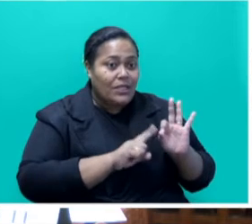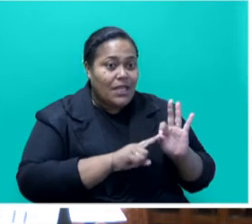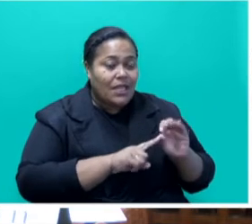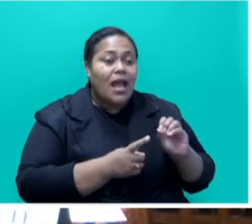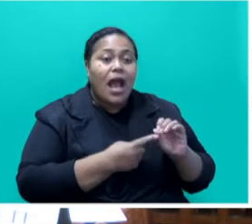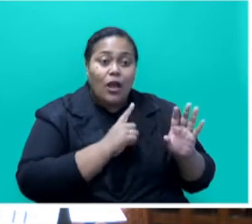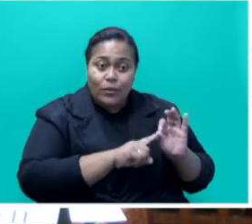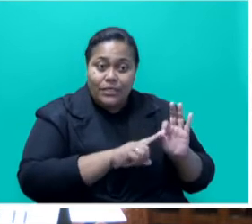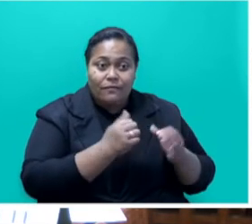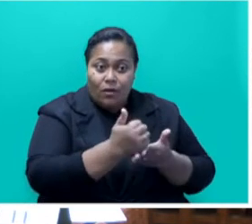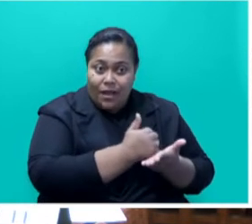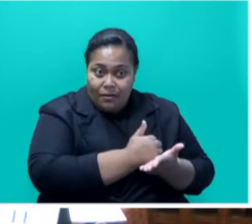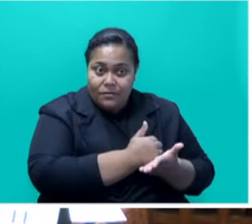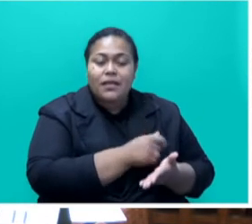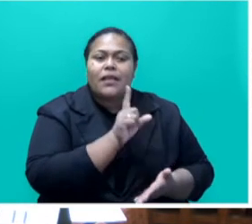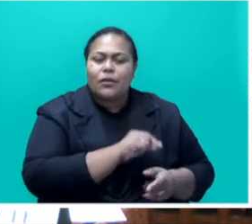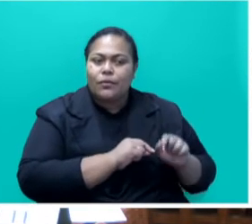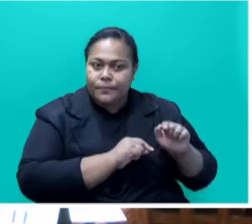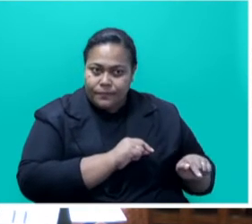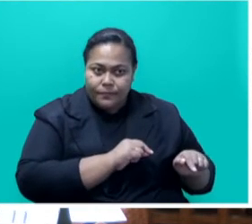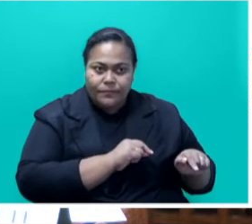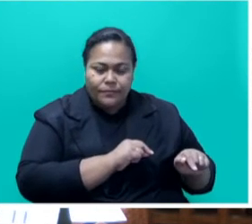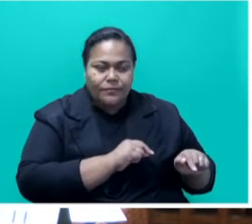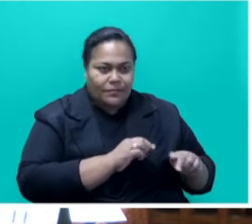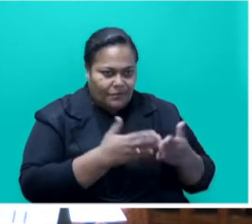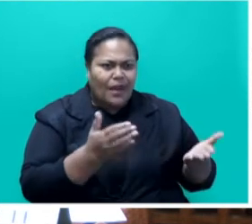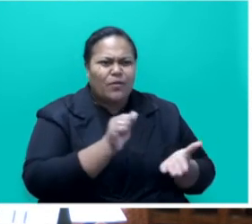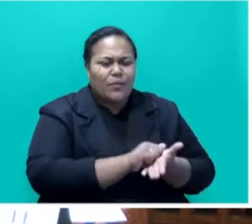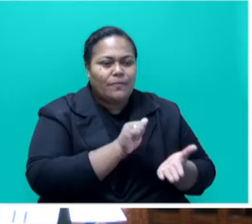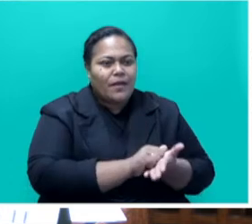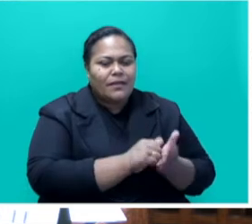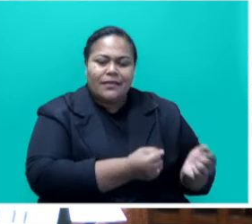which is then submitted to the project